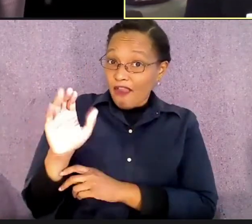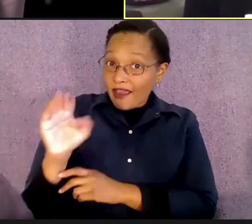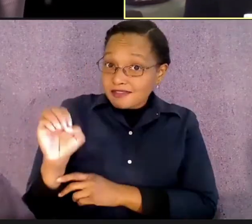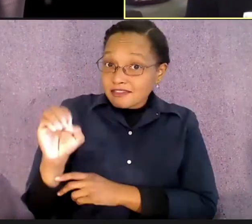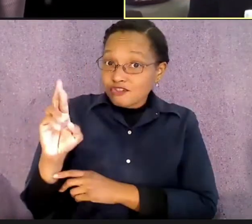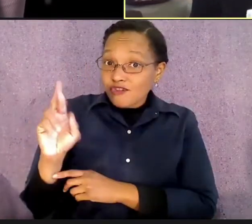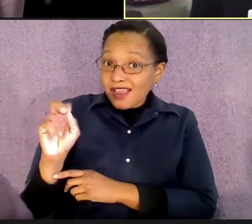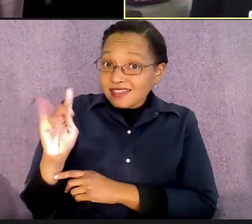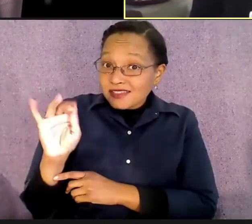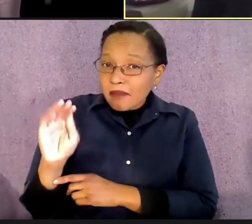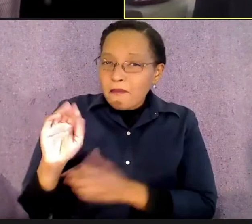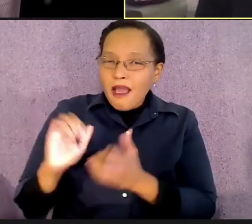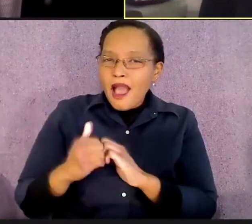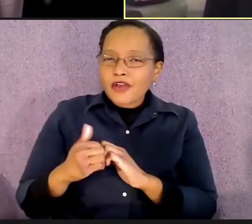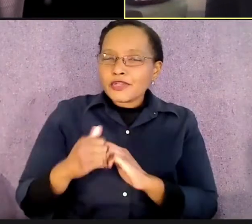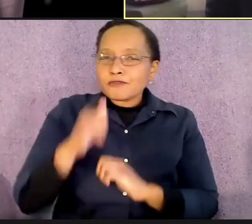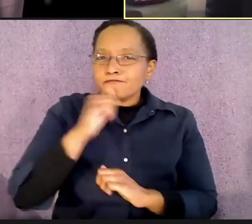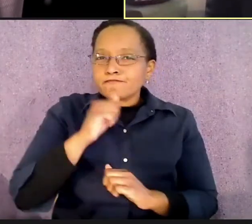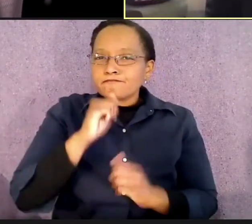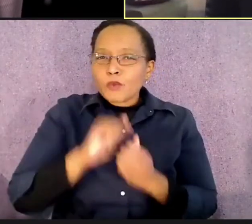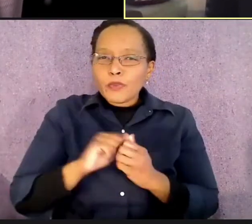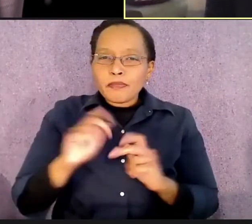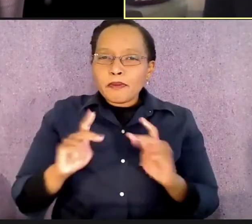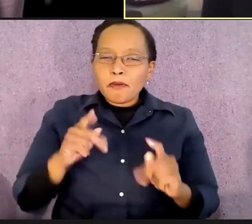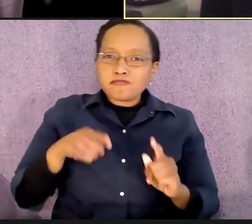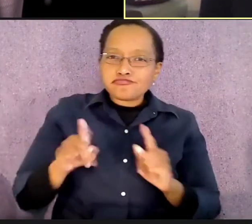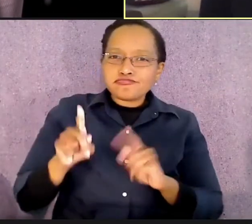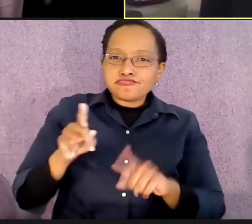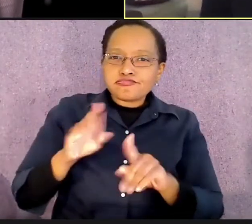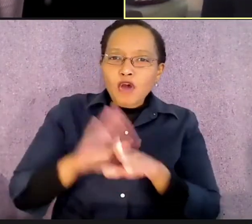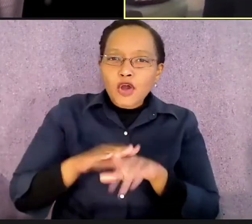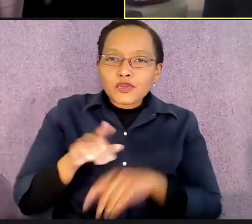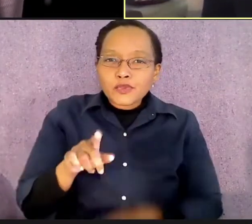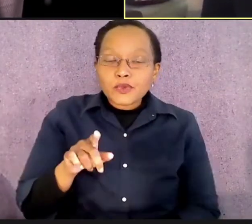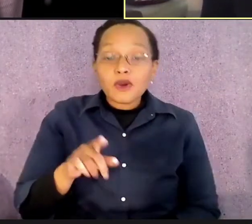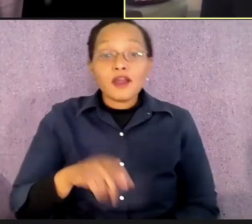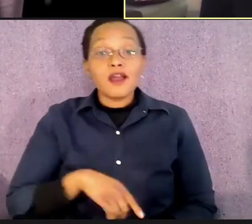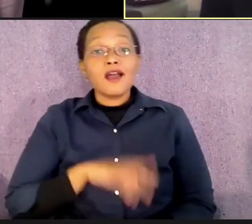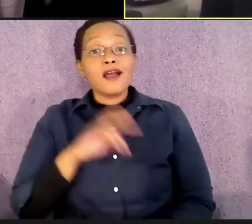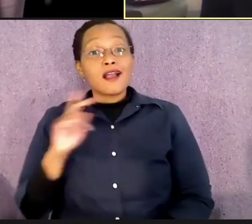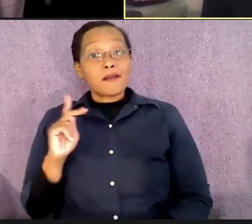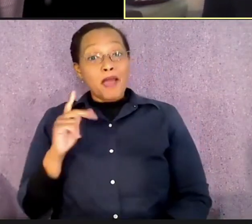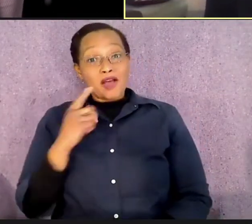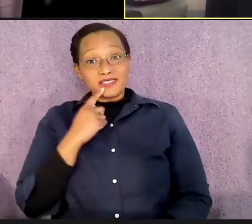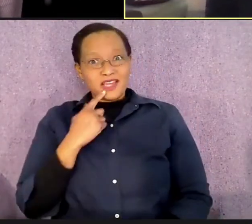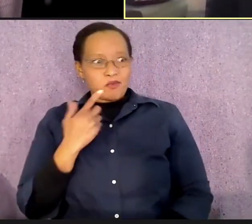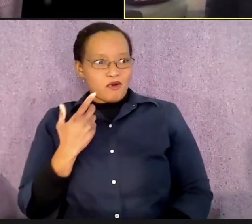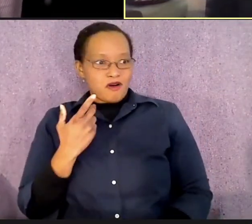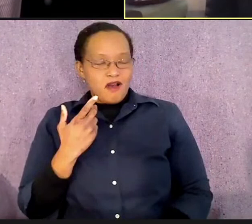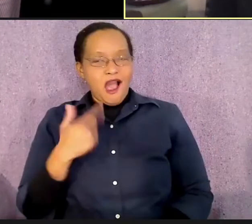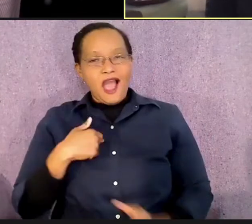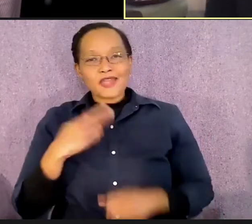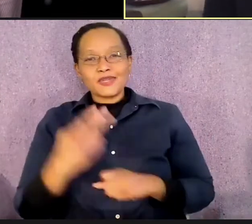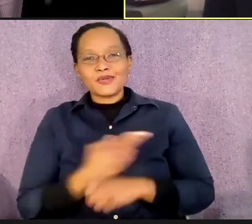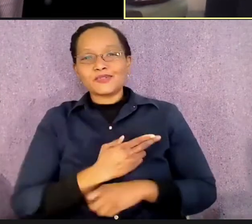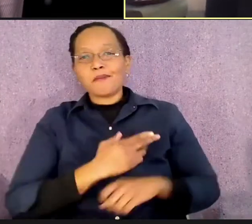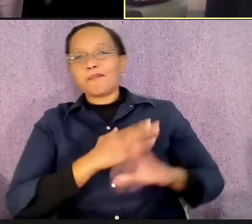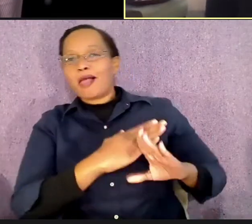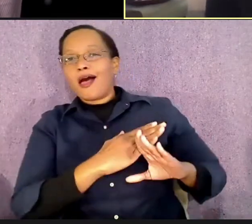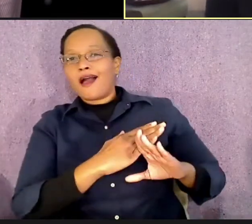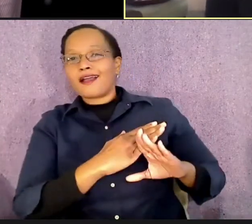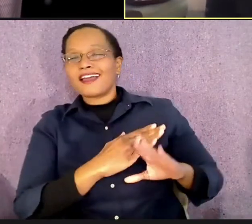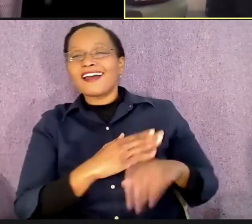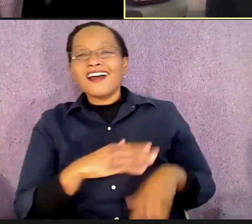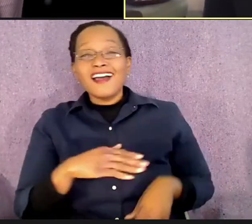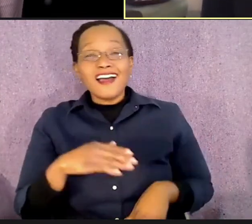if I can have fun with it, I will engage, but that's what the block button is for. I'm like, oh, you don't like this conversation? I sort of like the idea when people come to troll